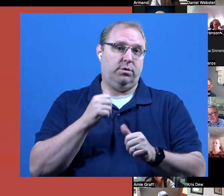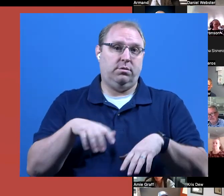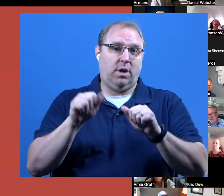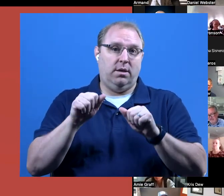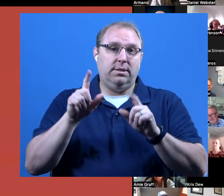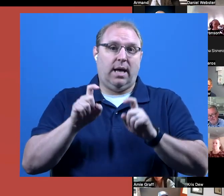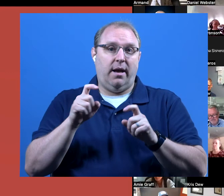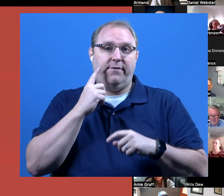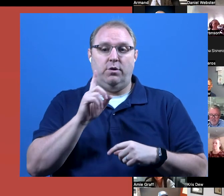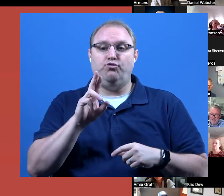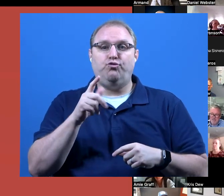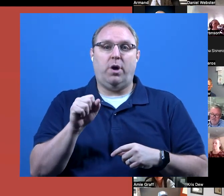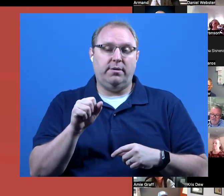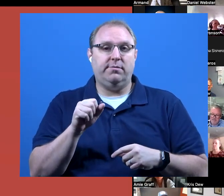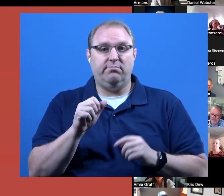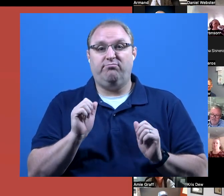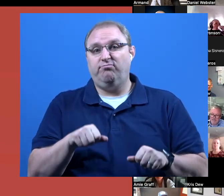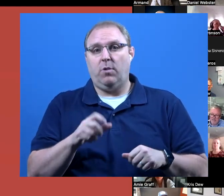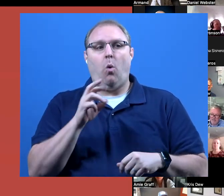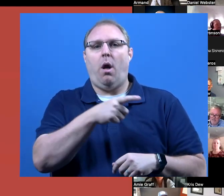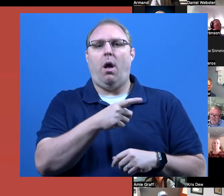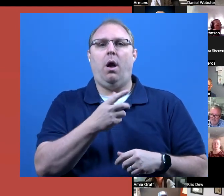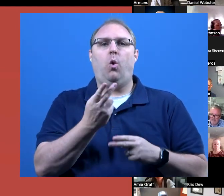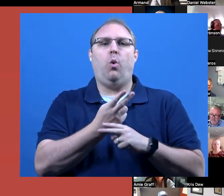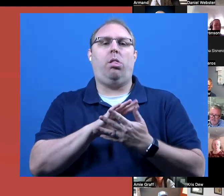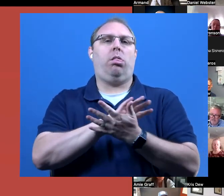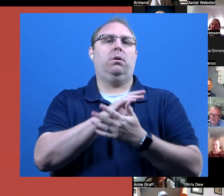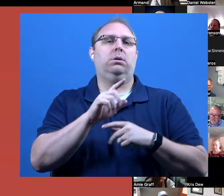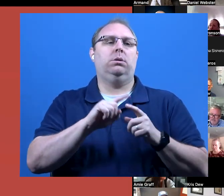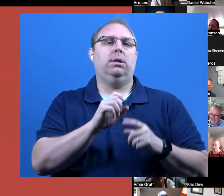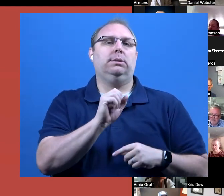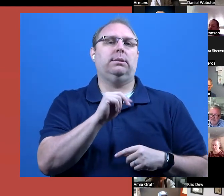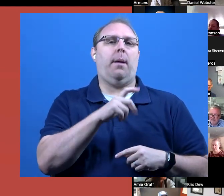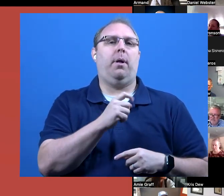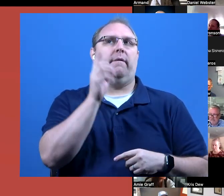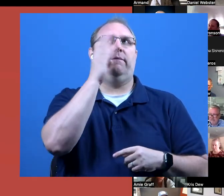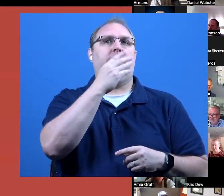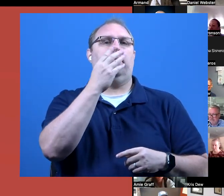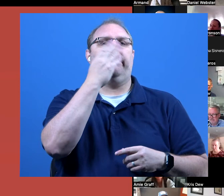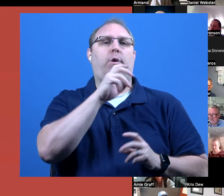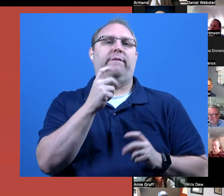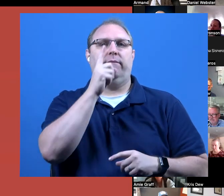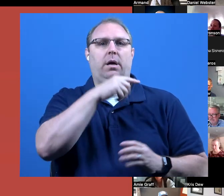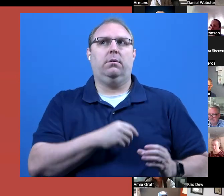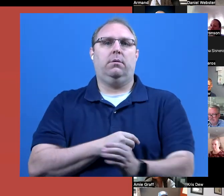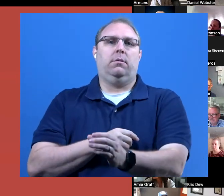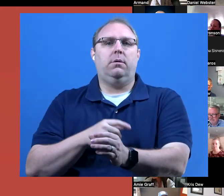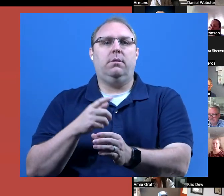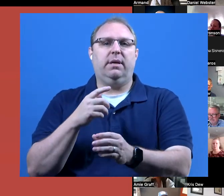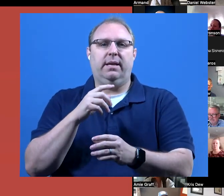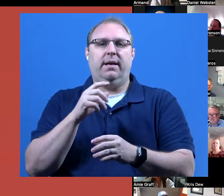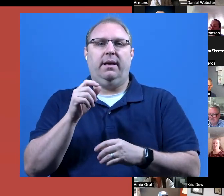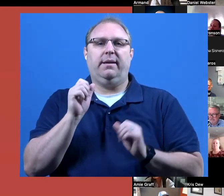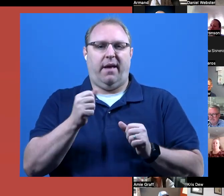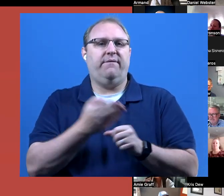testing? Not at the moment. Not at the moment. Give you just a second here. Yeah, so we're gonna give it a We did have- second. Any